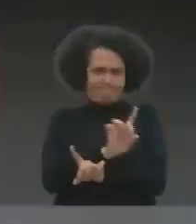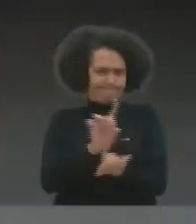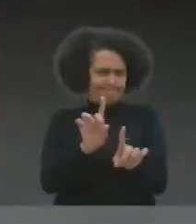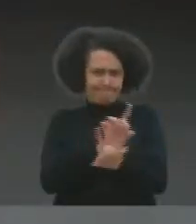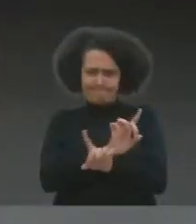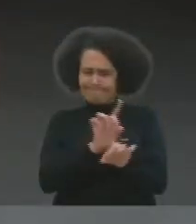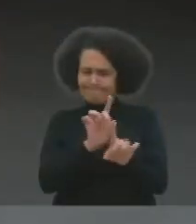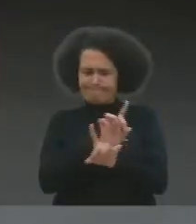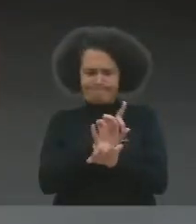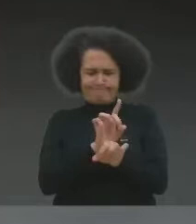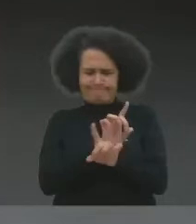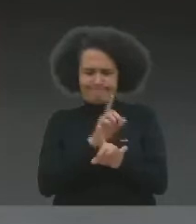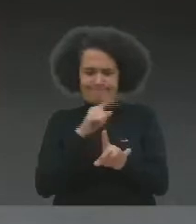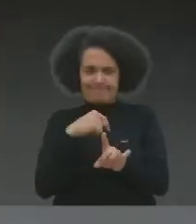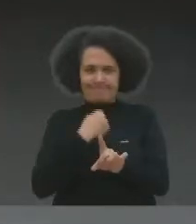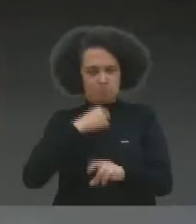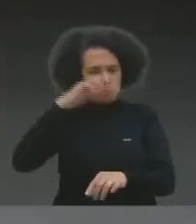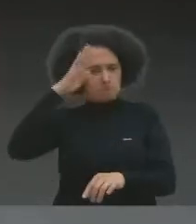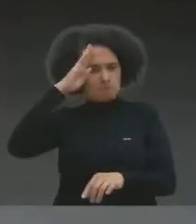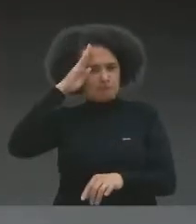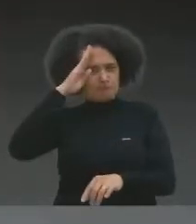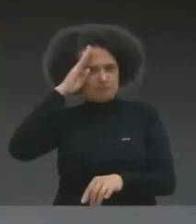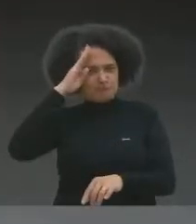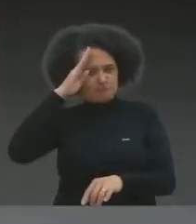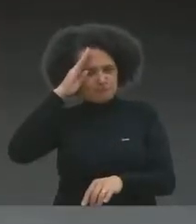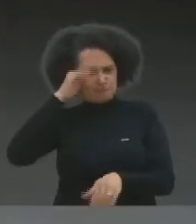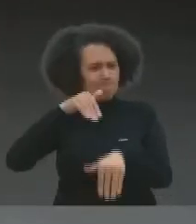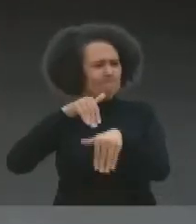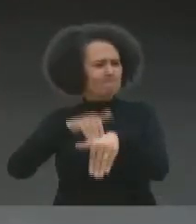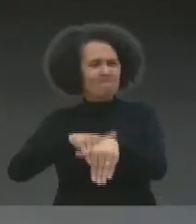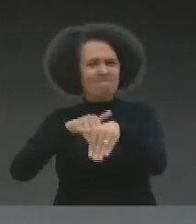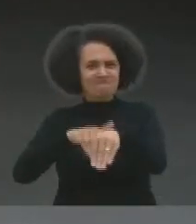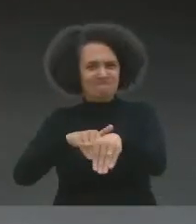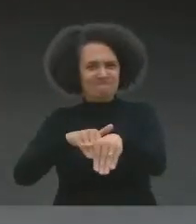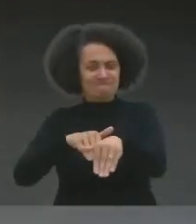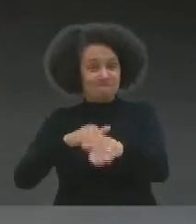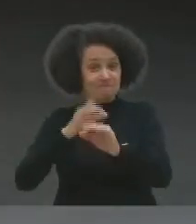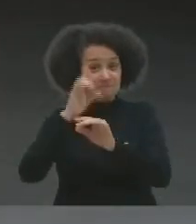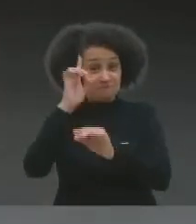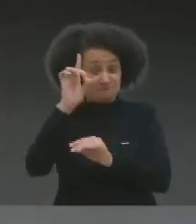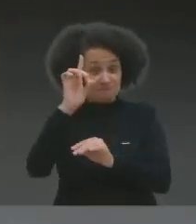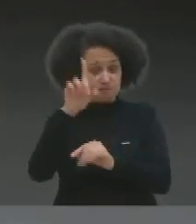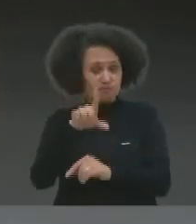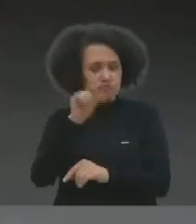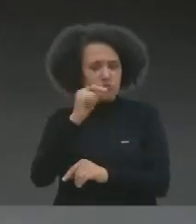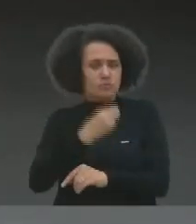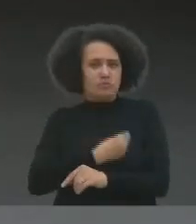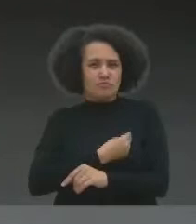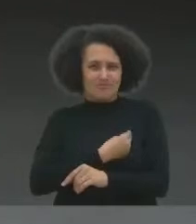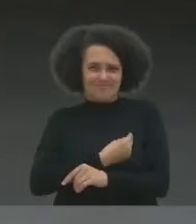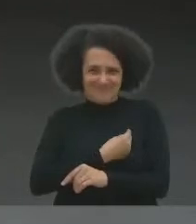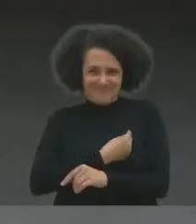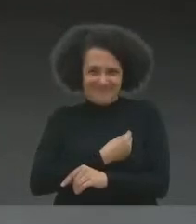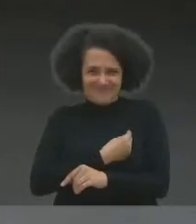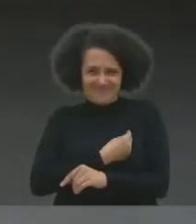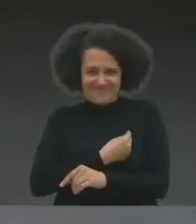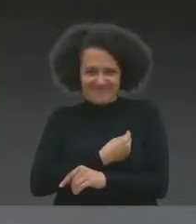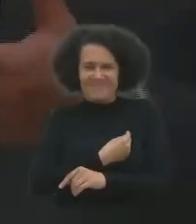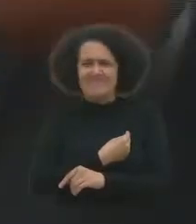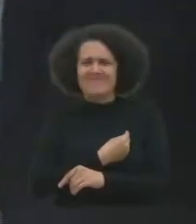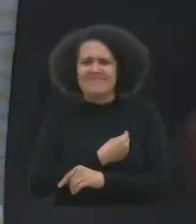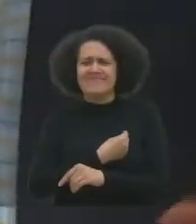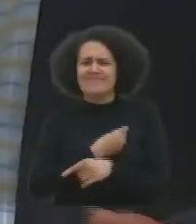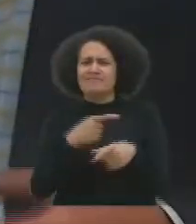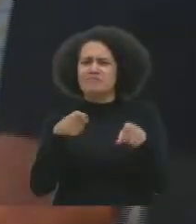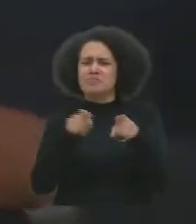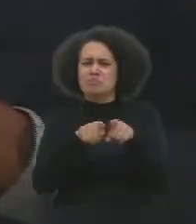life. Estar no exército de Deus é um modo de vida. It involves our participation and our action 24/7,